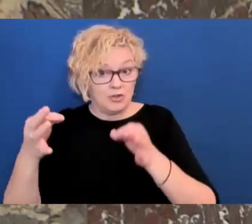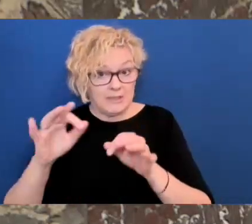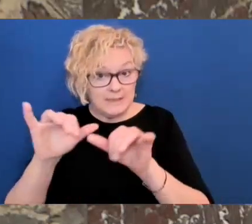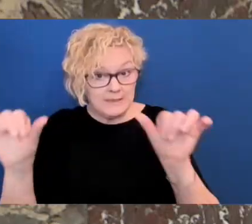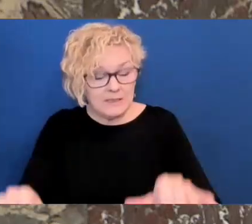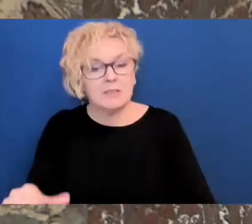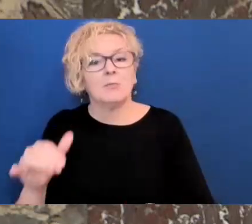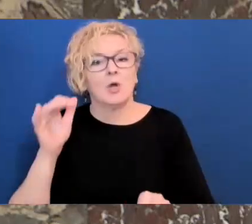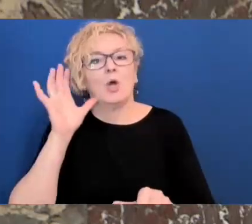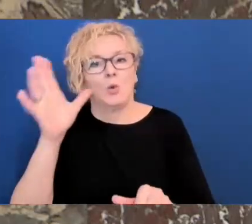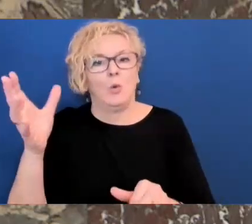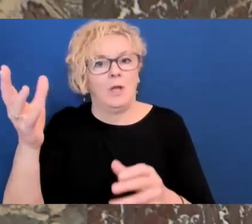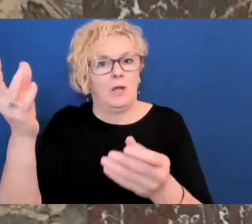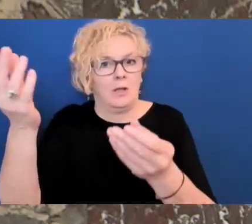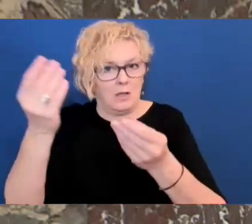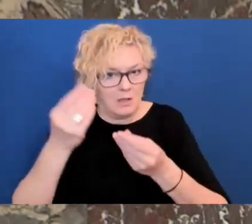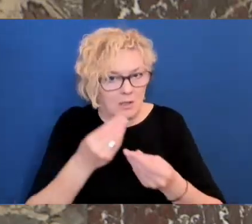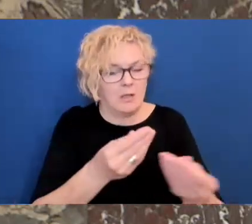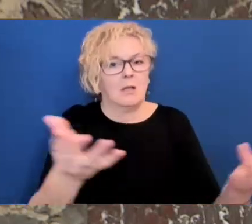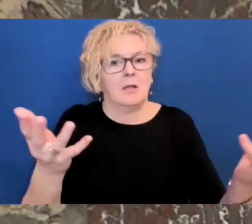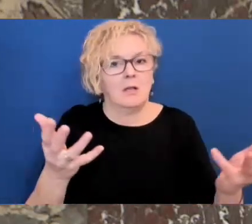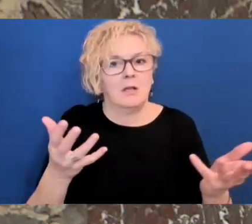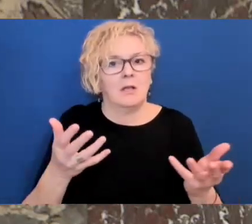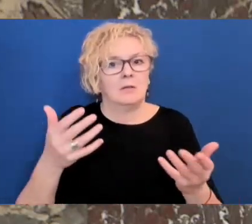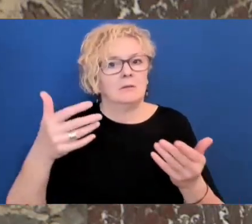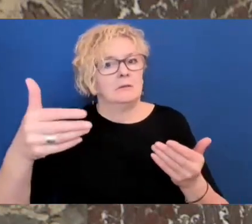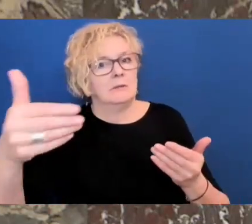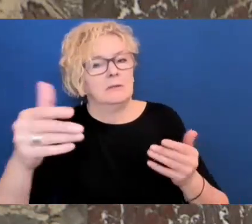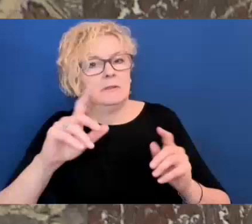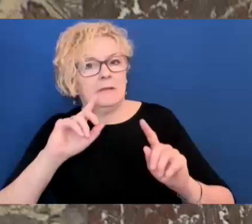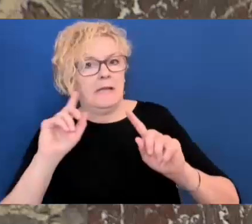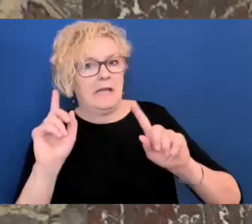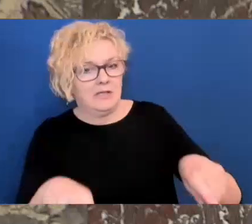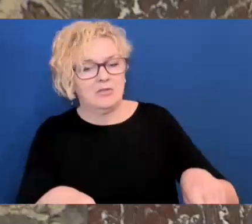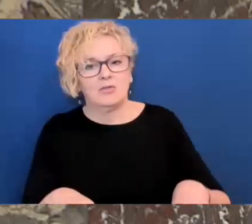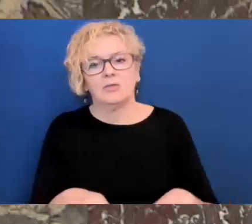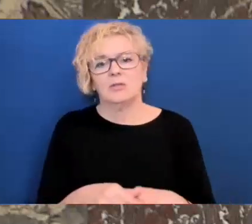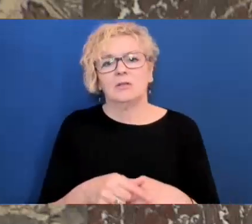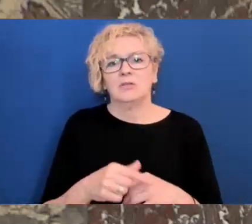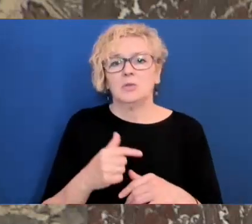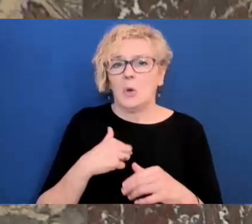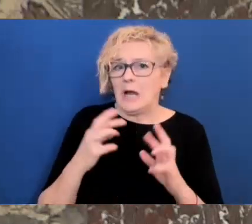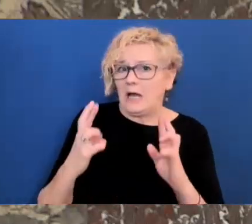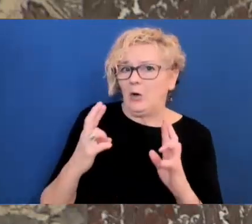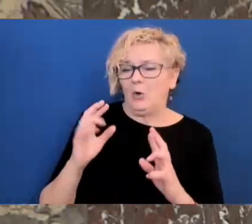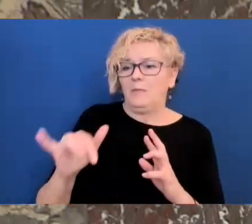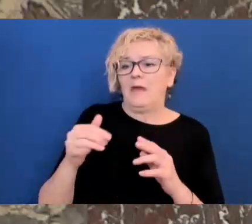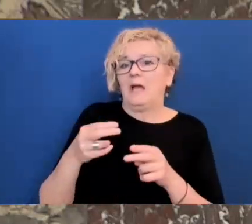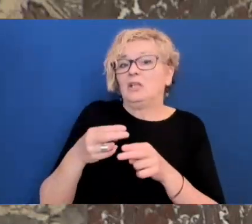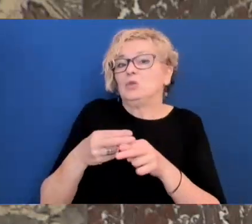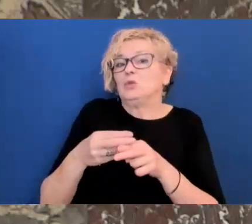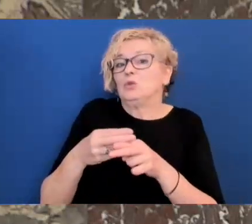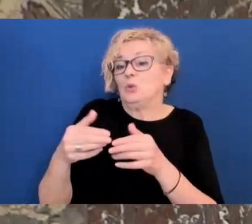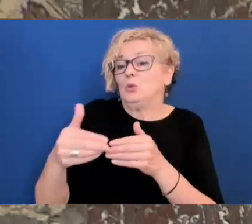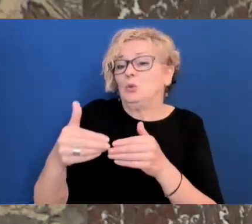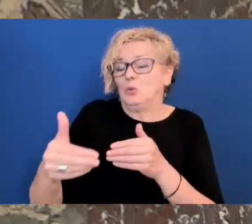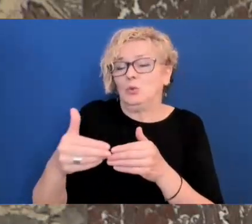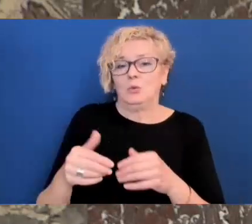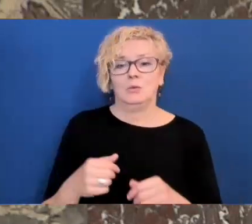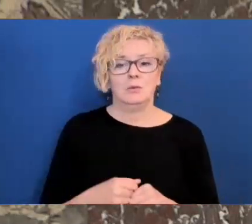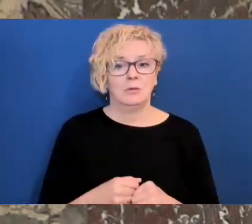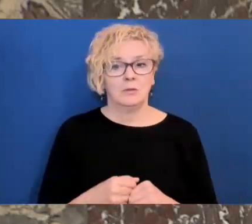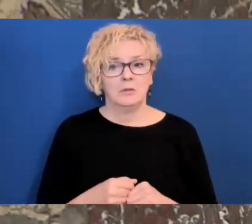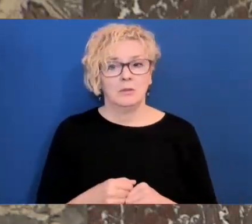And I encourage them to share whatever information they can as soon as they can. But we won't compromise the possibility of prosecution and